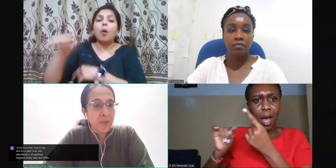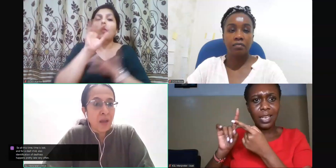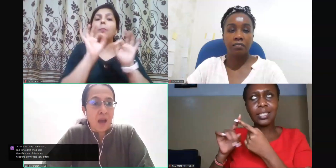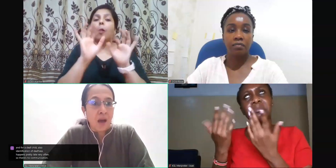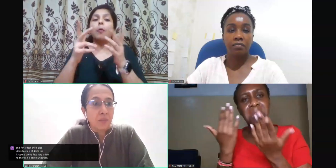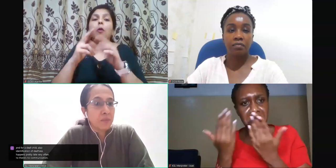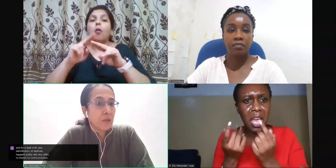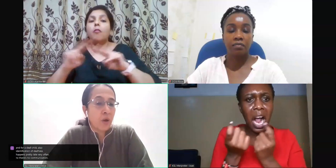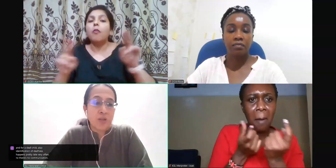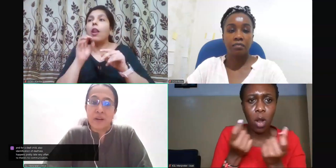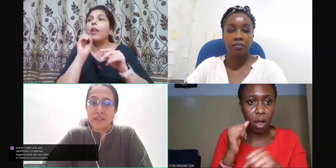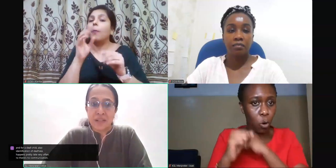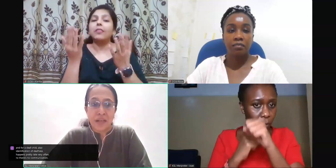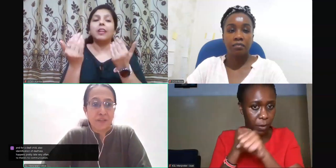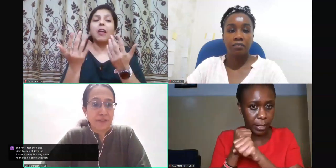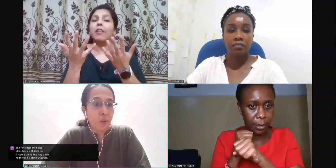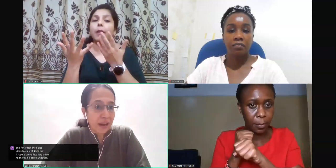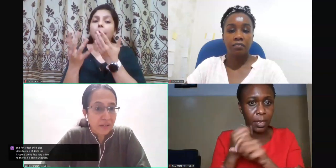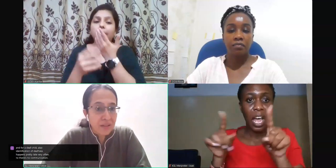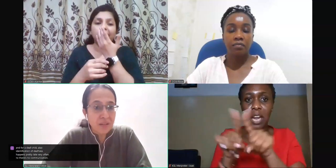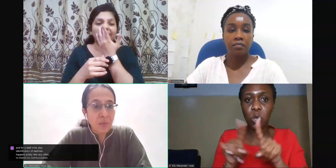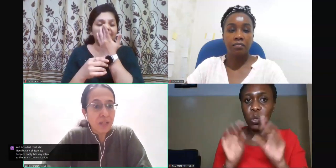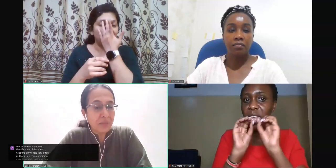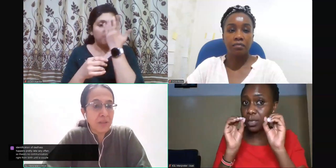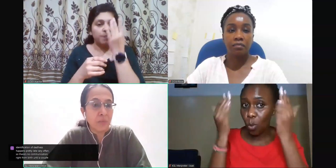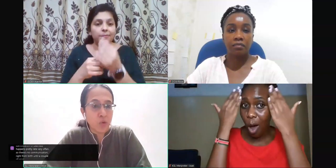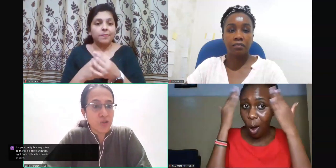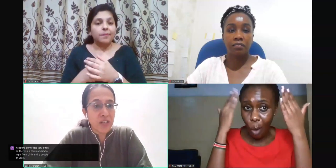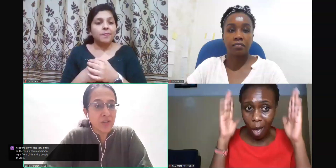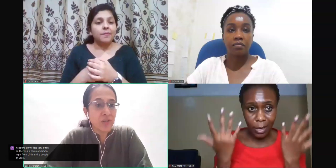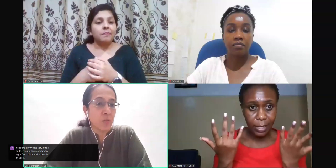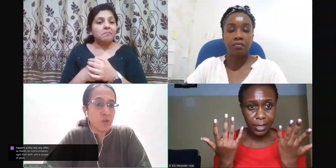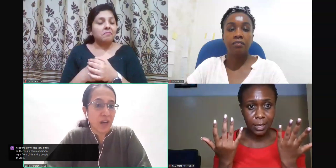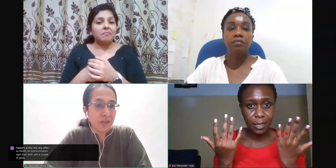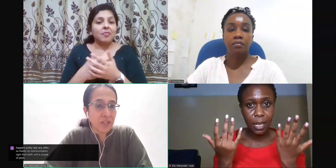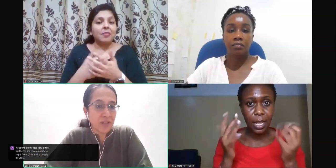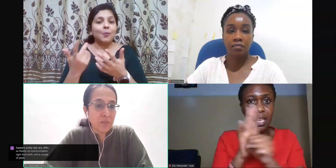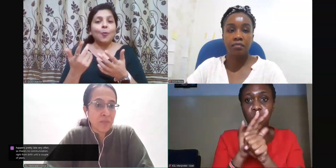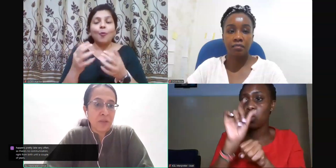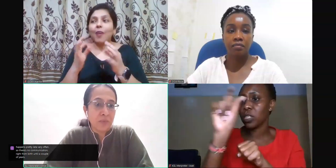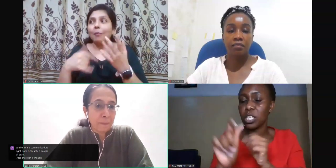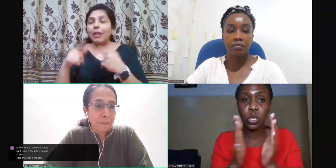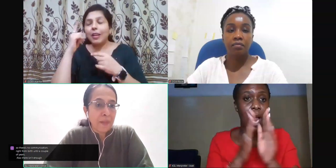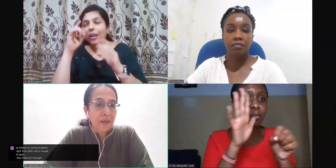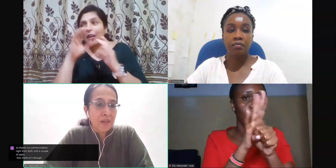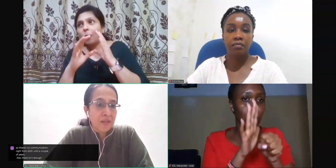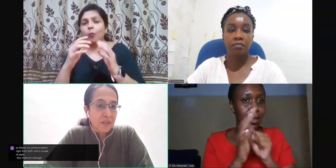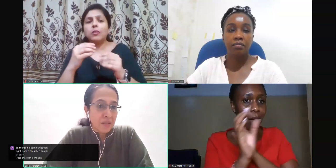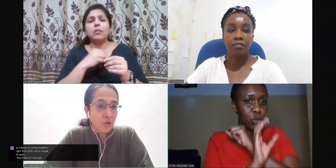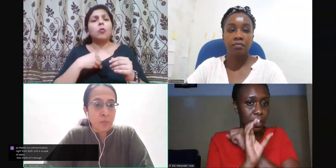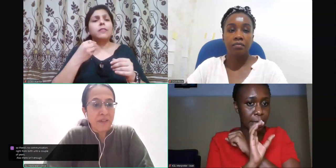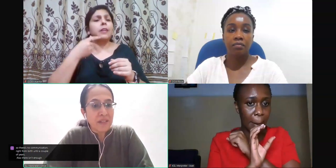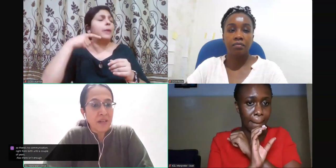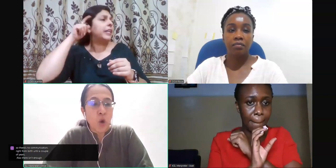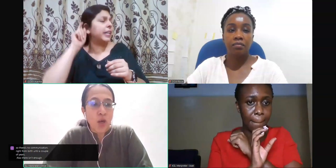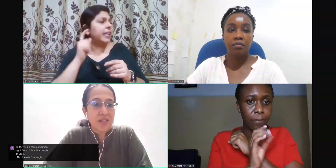years. Also, there isn't enough awareness available in most regions, most countries.